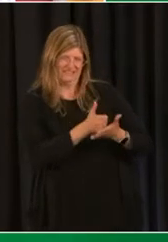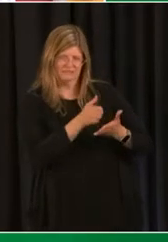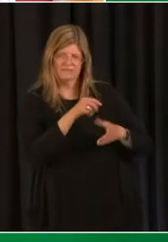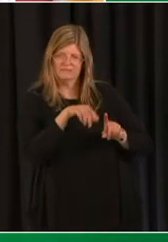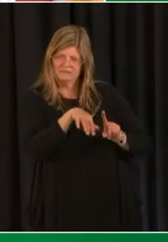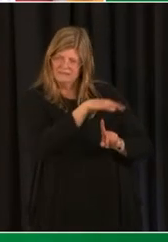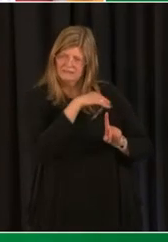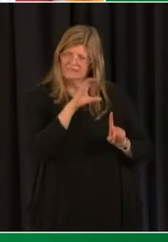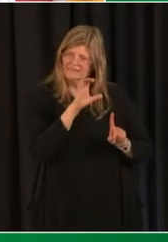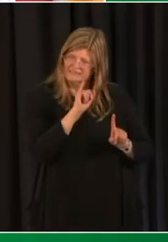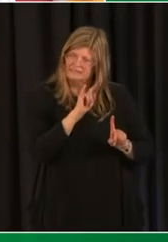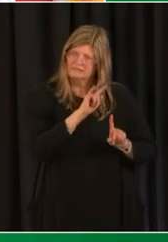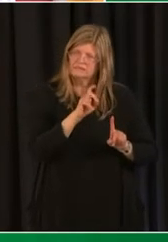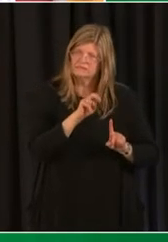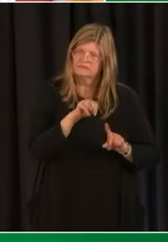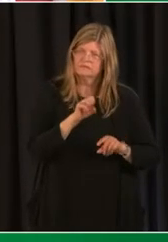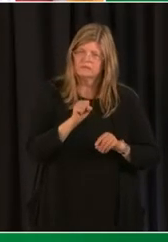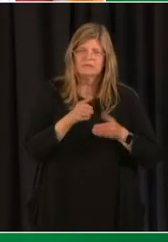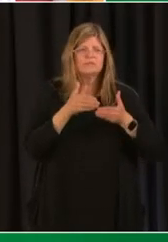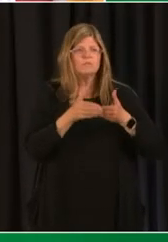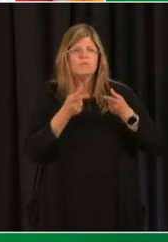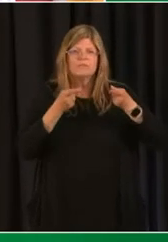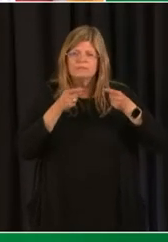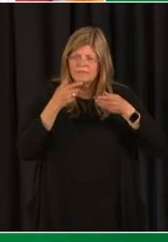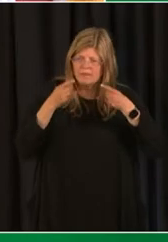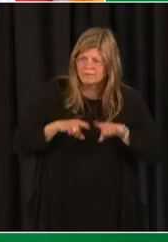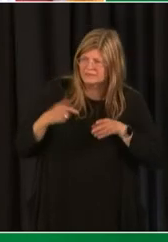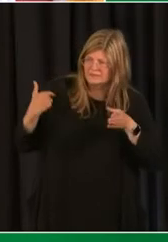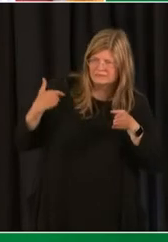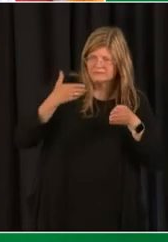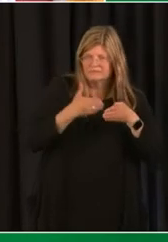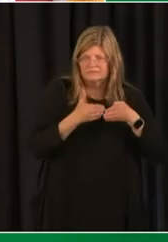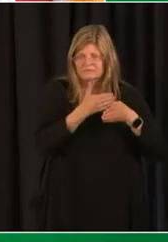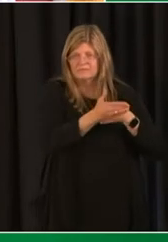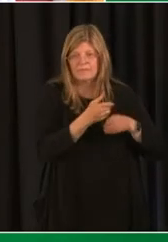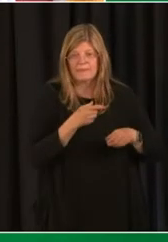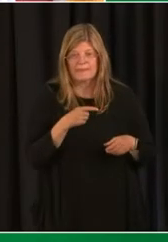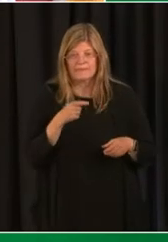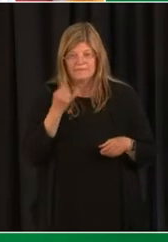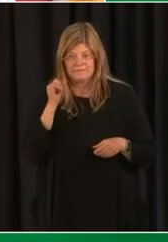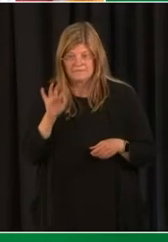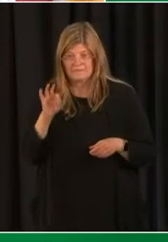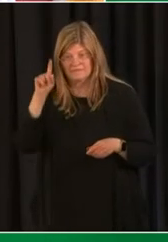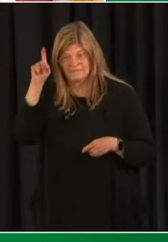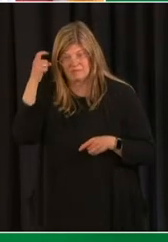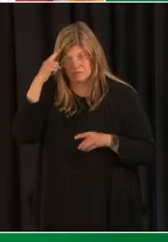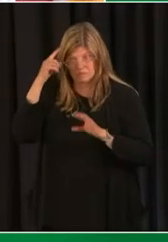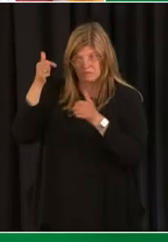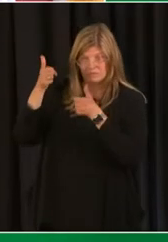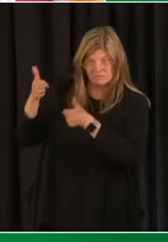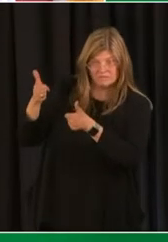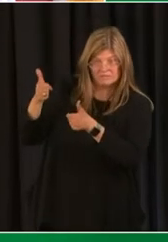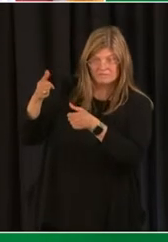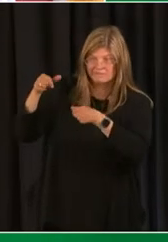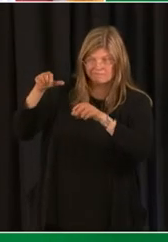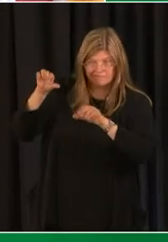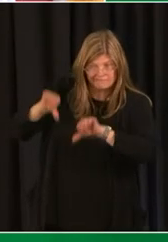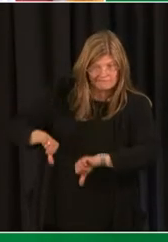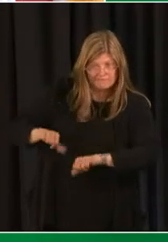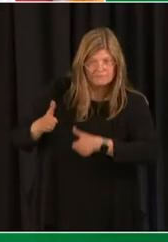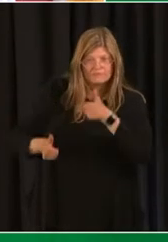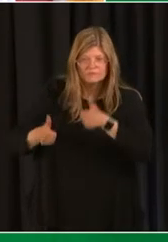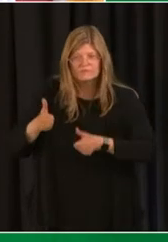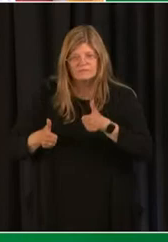of life. And in the context of this conversation, all of us have been impacted by the shadows of life